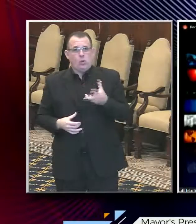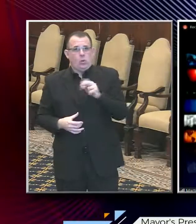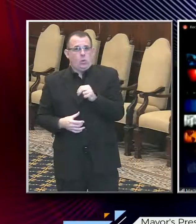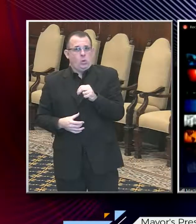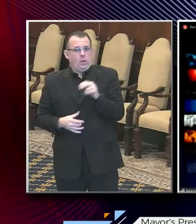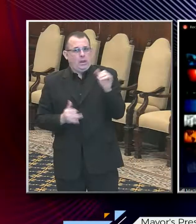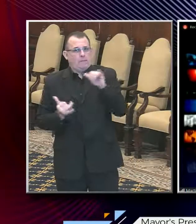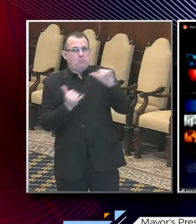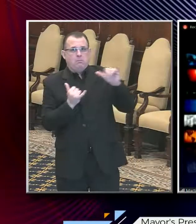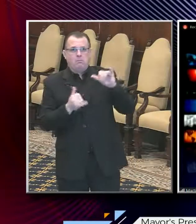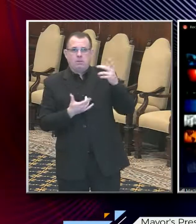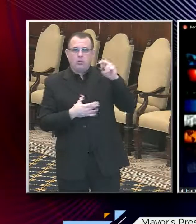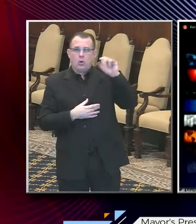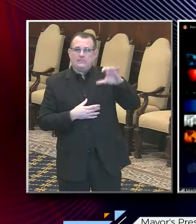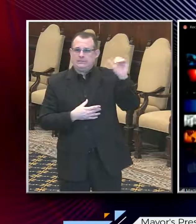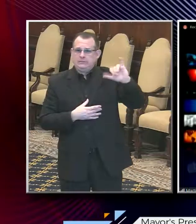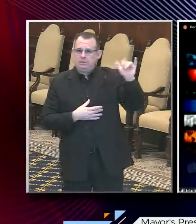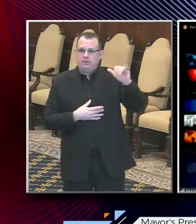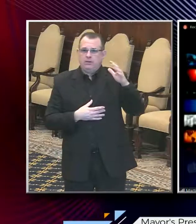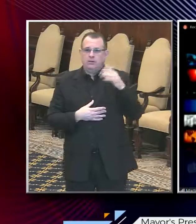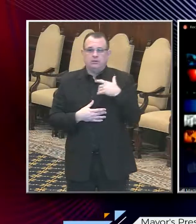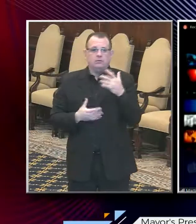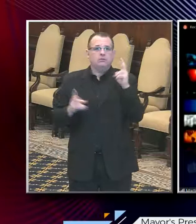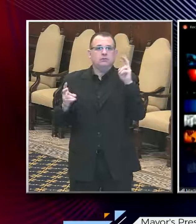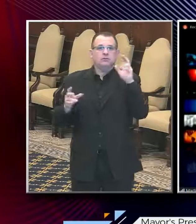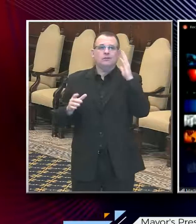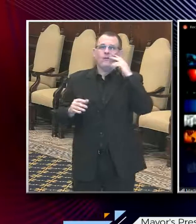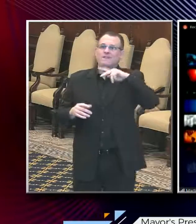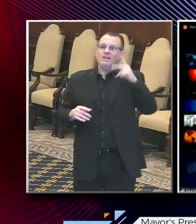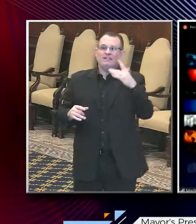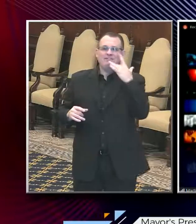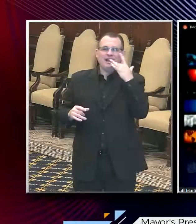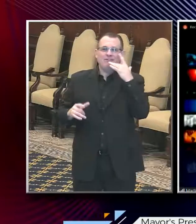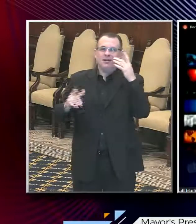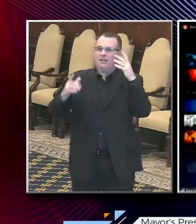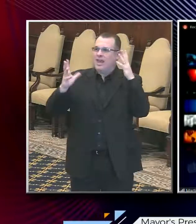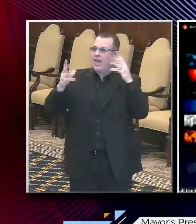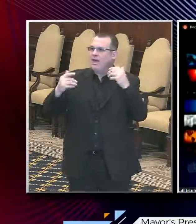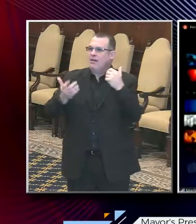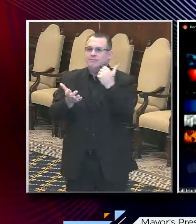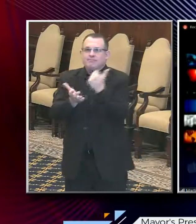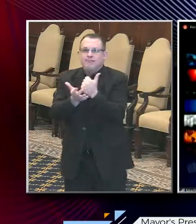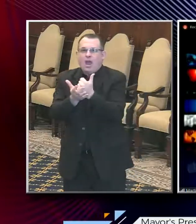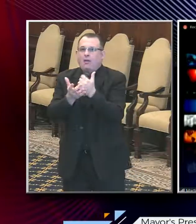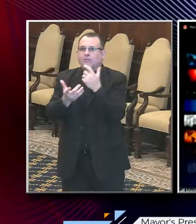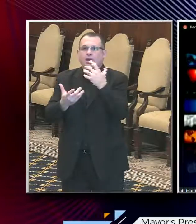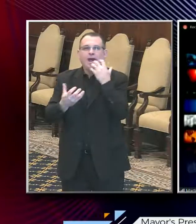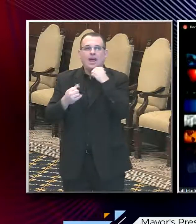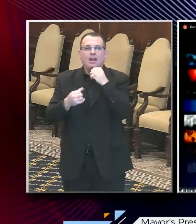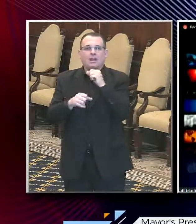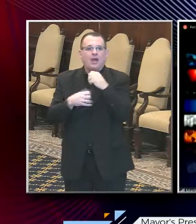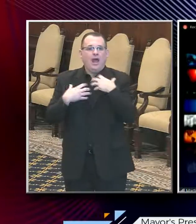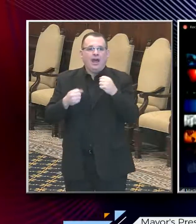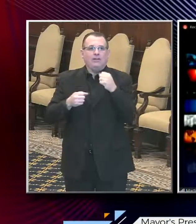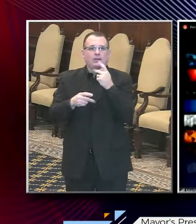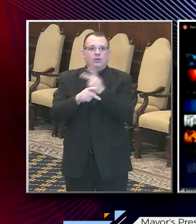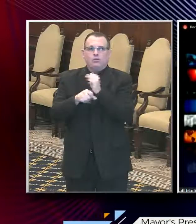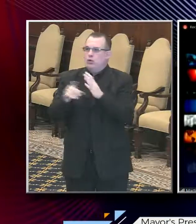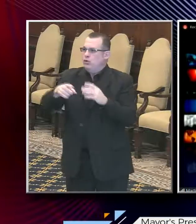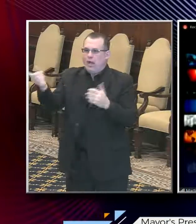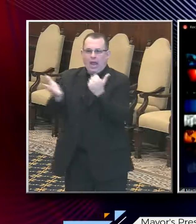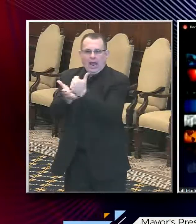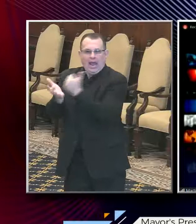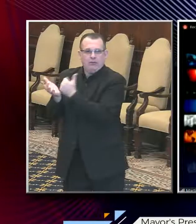flavor thing that we do for our healthcare workers? Because I feel like every day I'm seeing New York, and I know we've got more Philly,